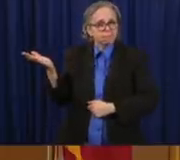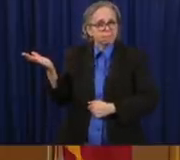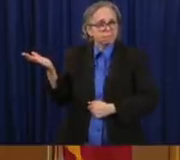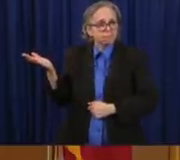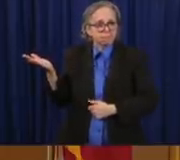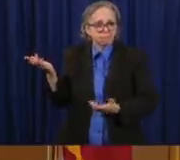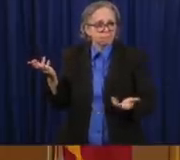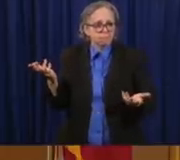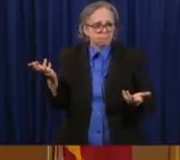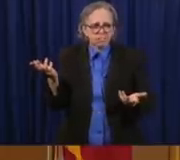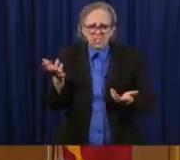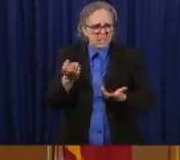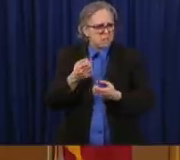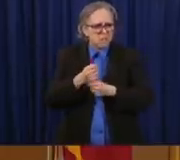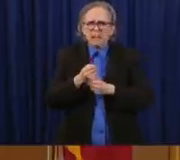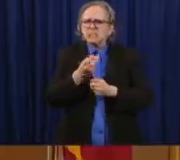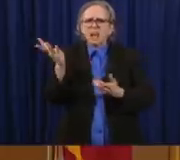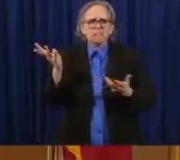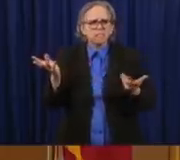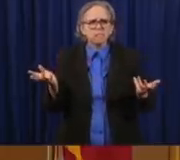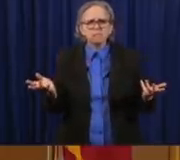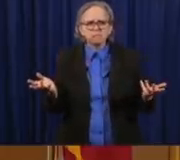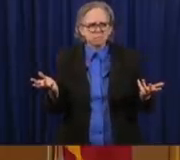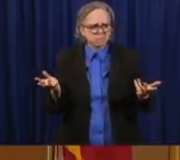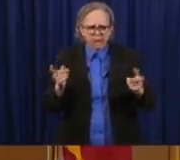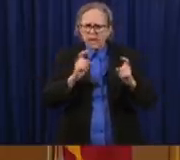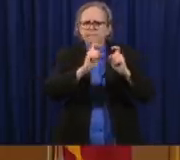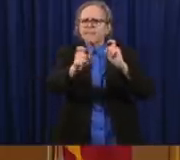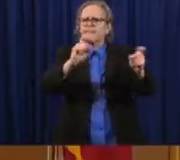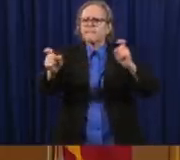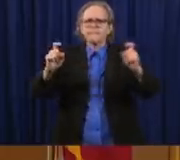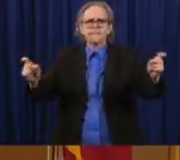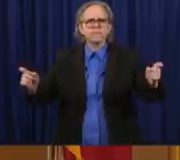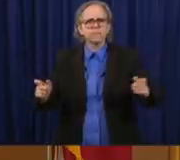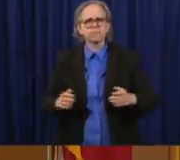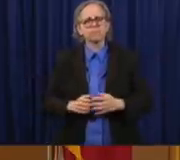a number of them. She's given to different people.